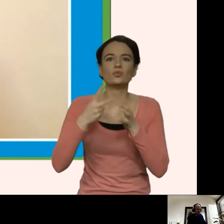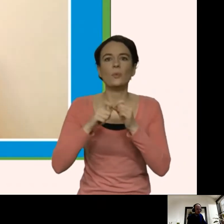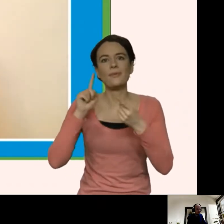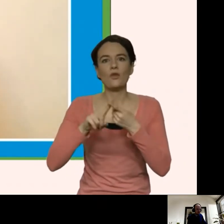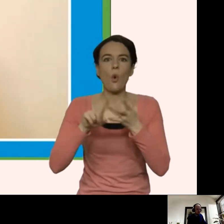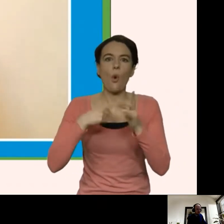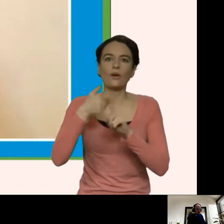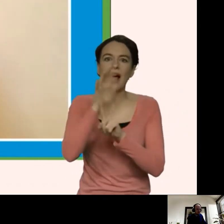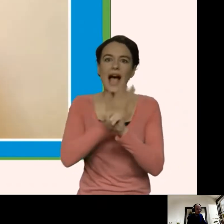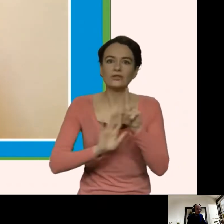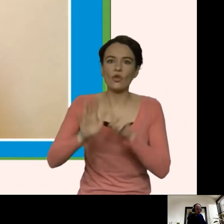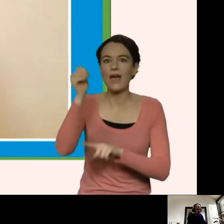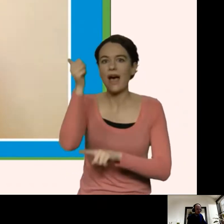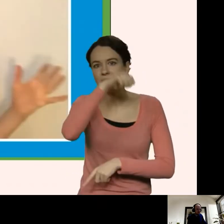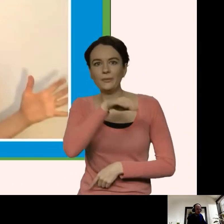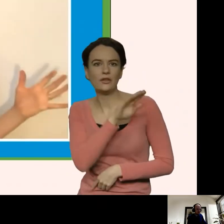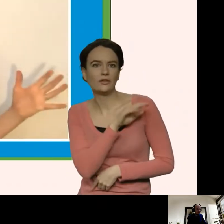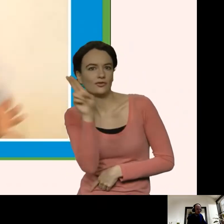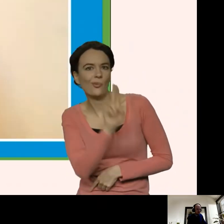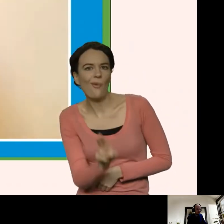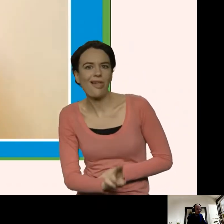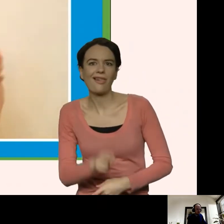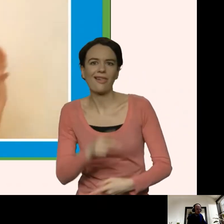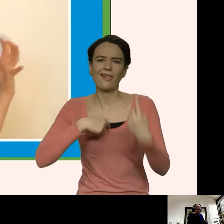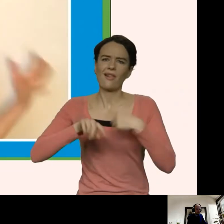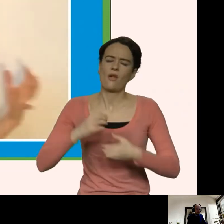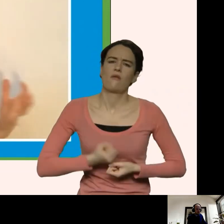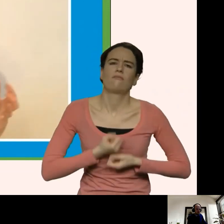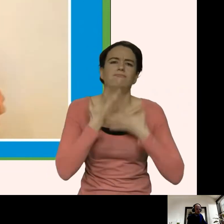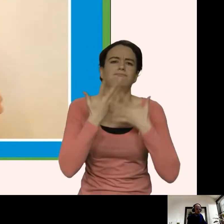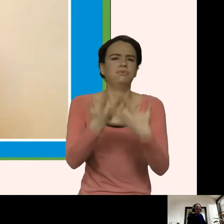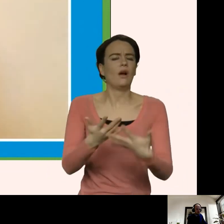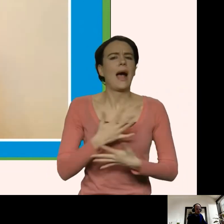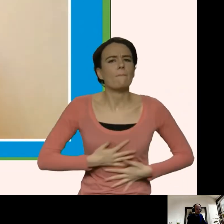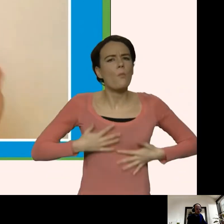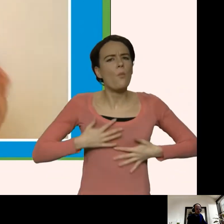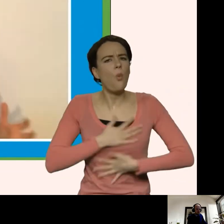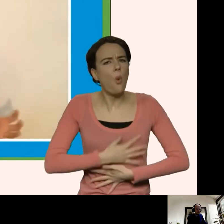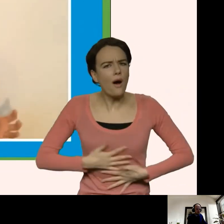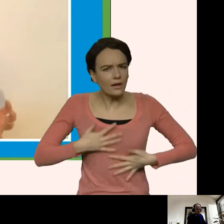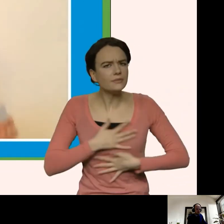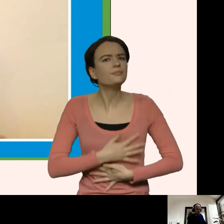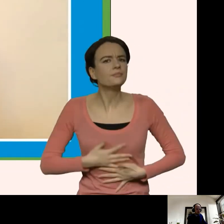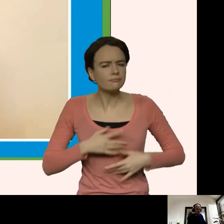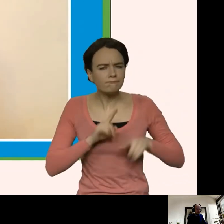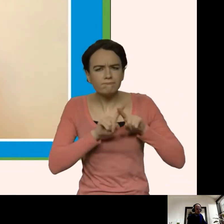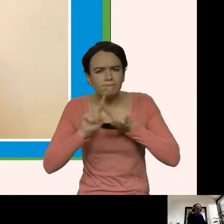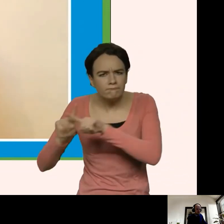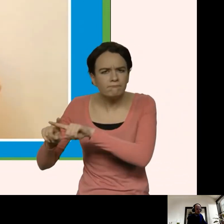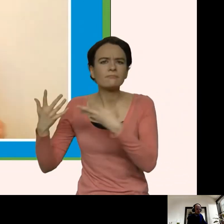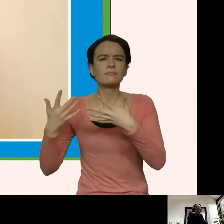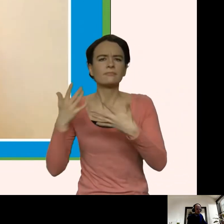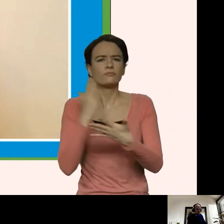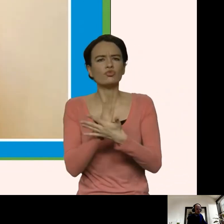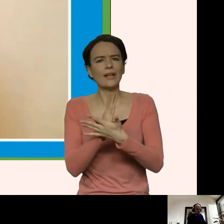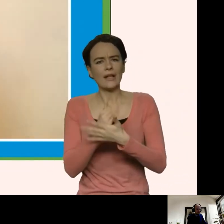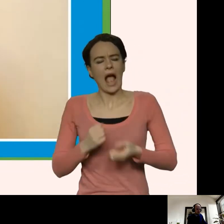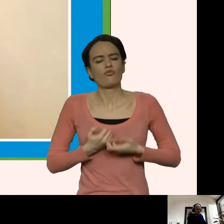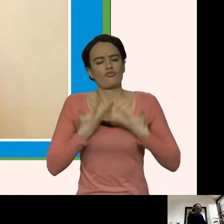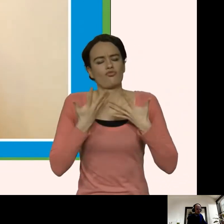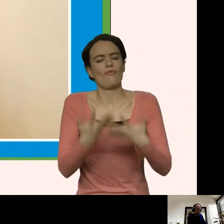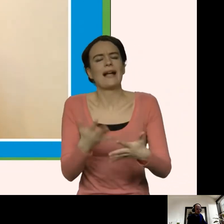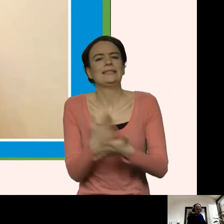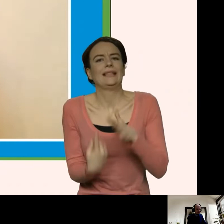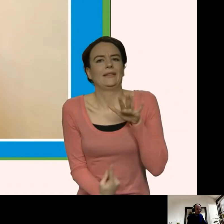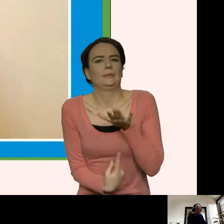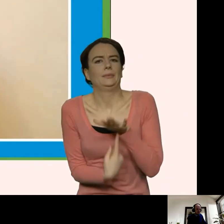and Oak National Academy. Right now, we're all experiencing every kind of emotion and it is vital that we get to